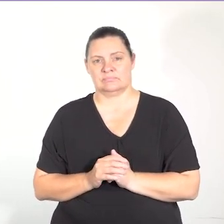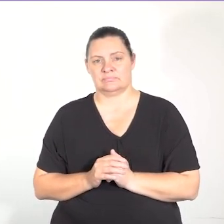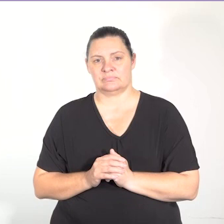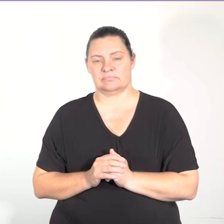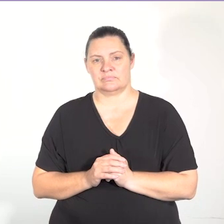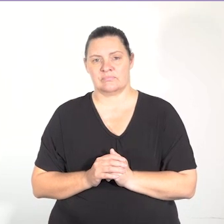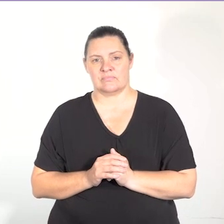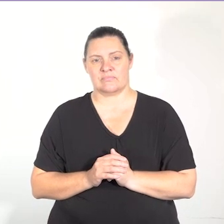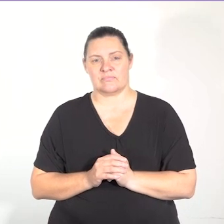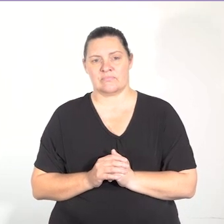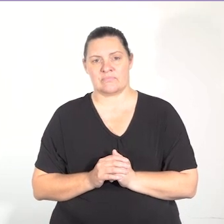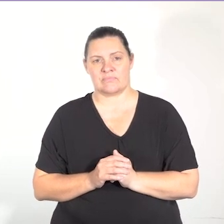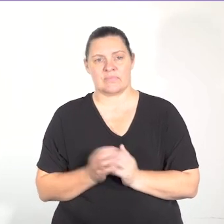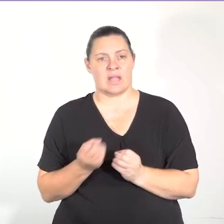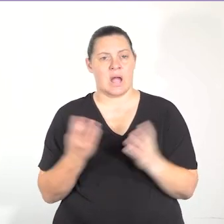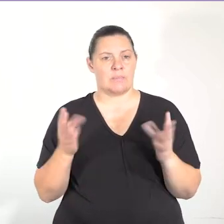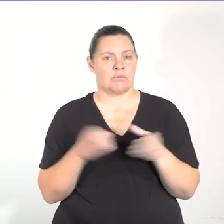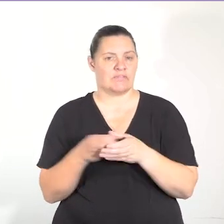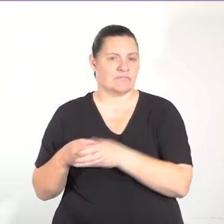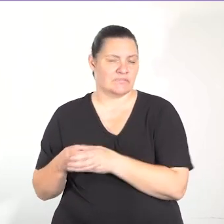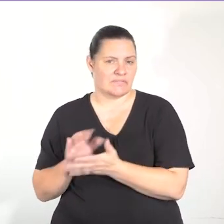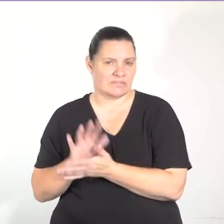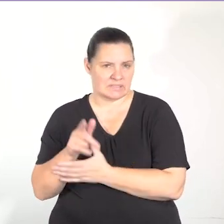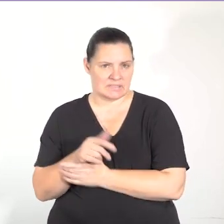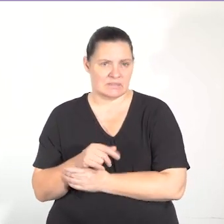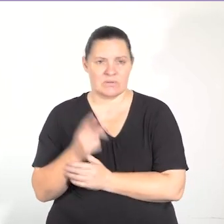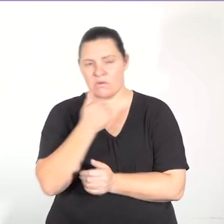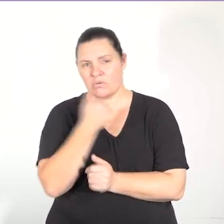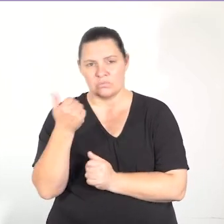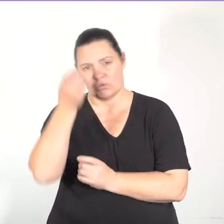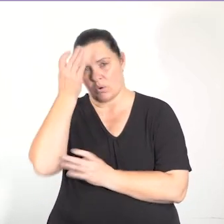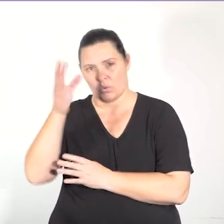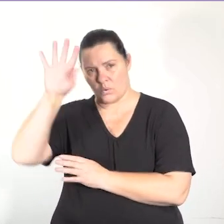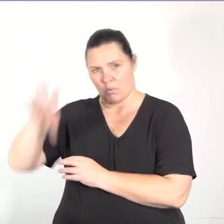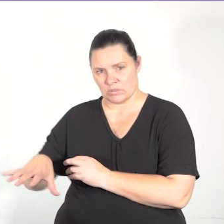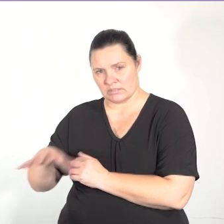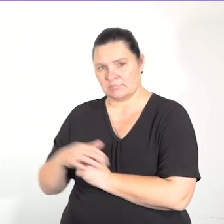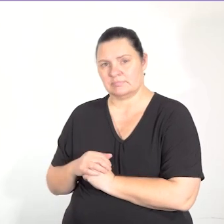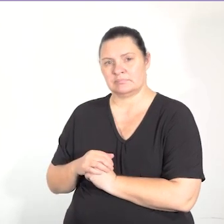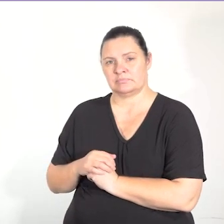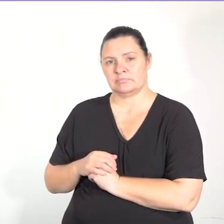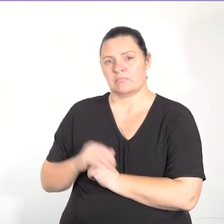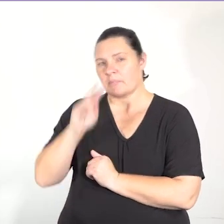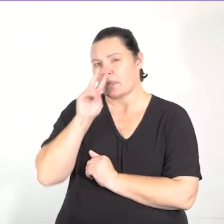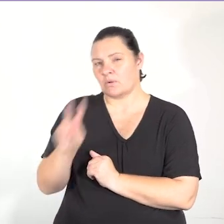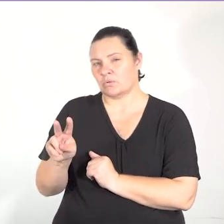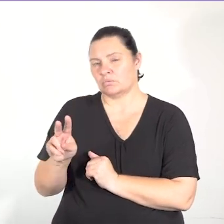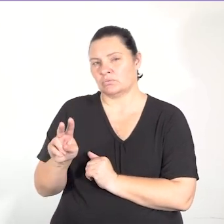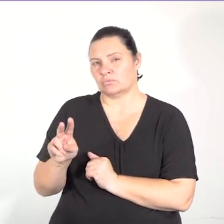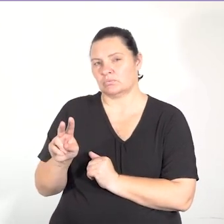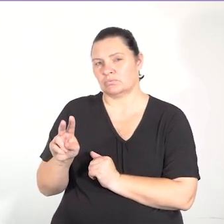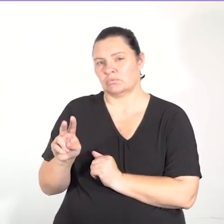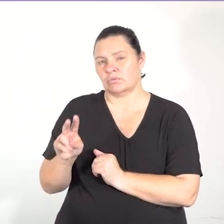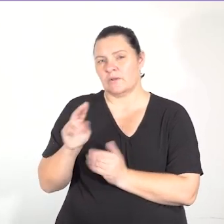So how many groups of 15 are in 345? Again, let's go back to our clue board. Now, when we look at